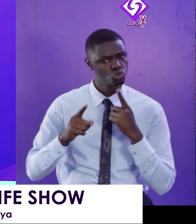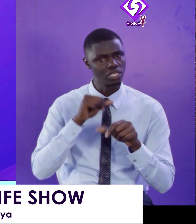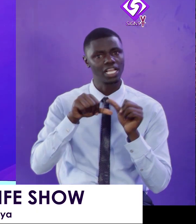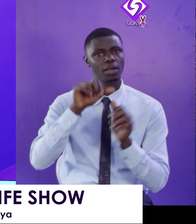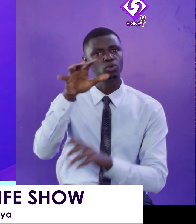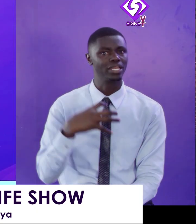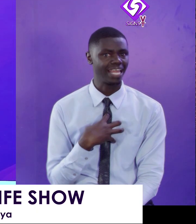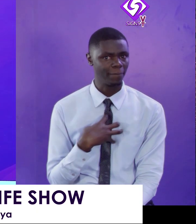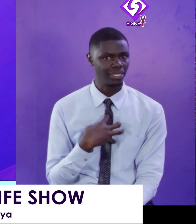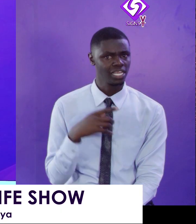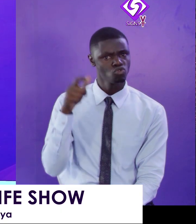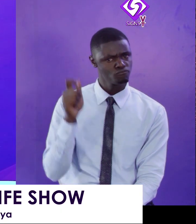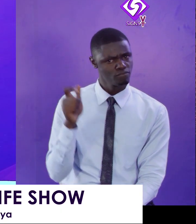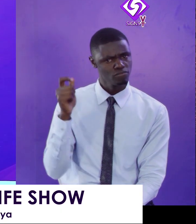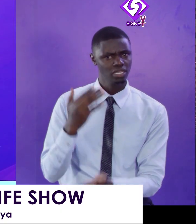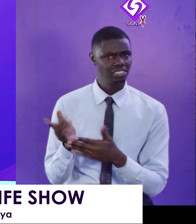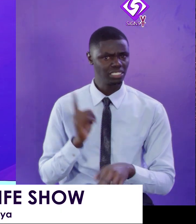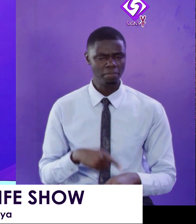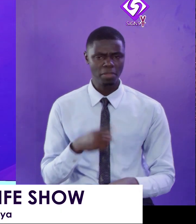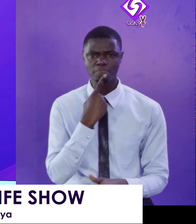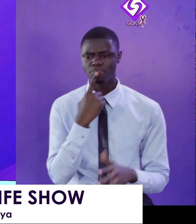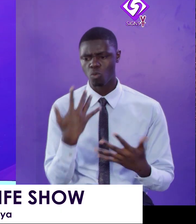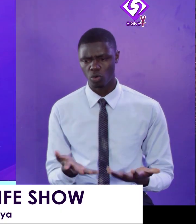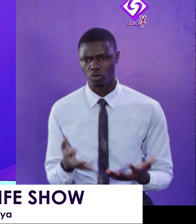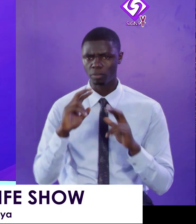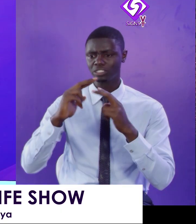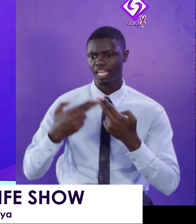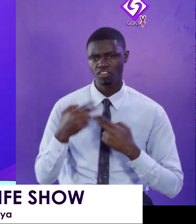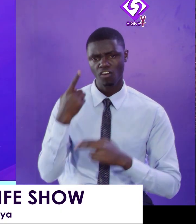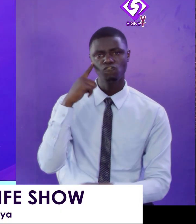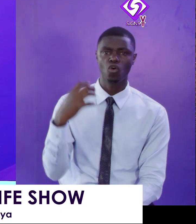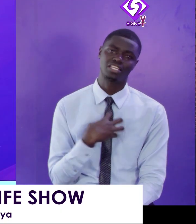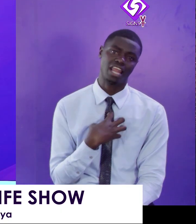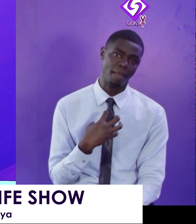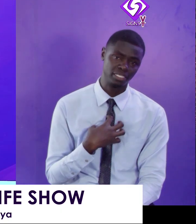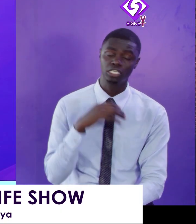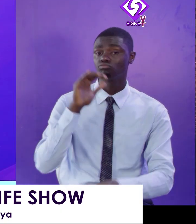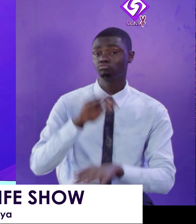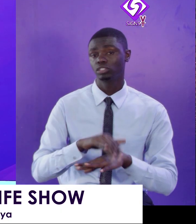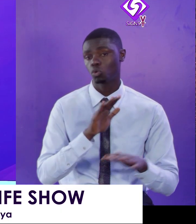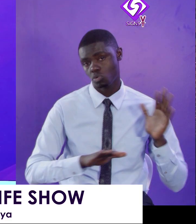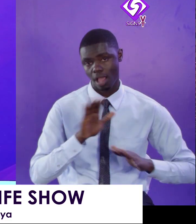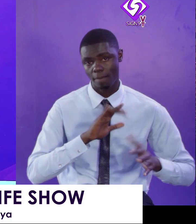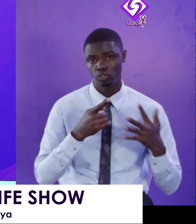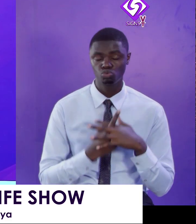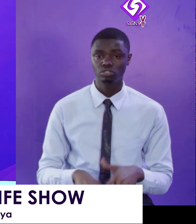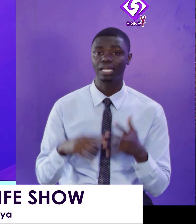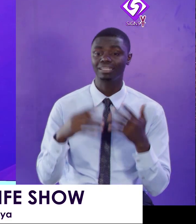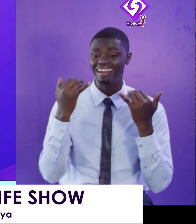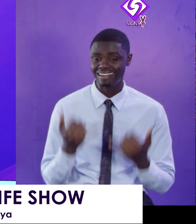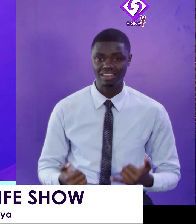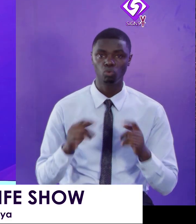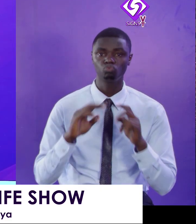Yeah. Some people save for retirement. Yeah, it is a good habit for you to start right